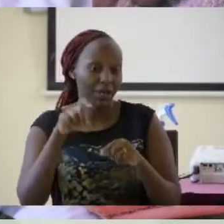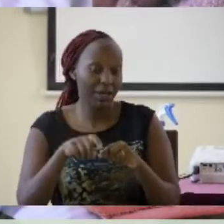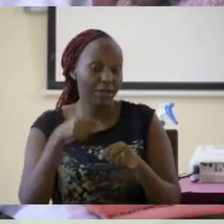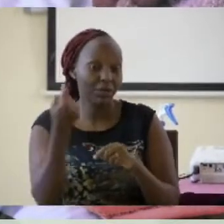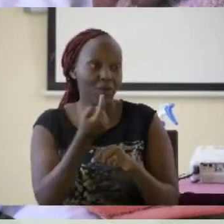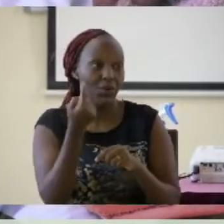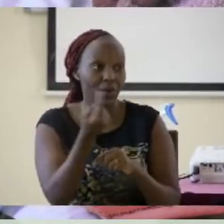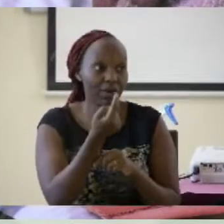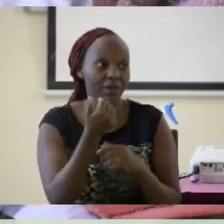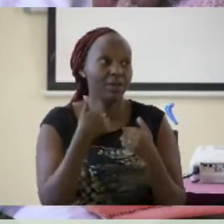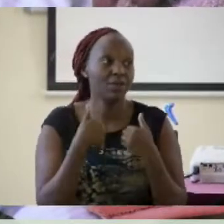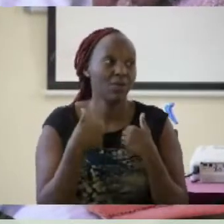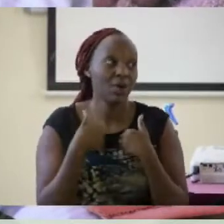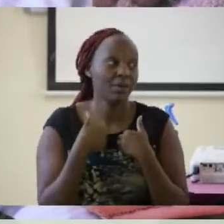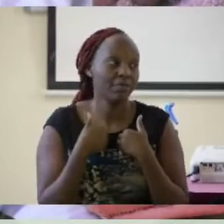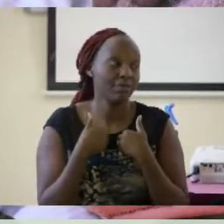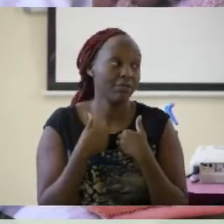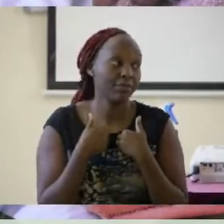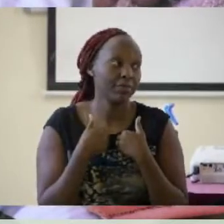only have that